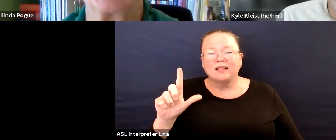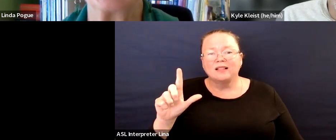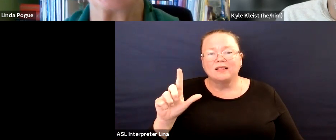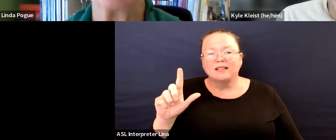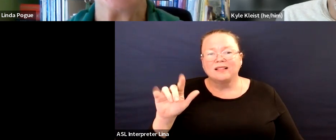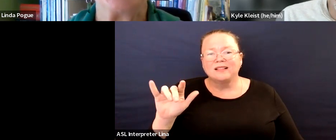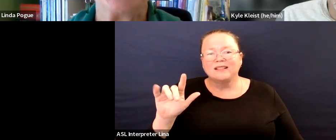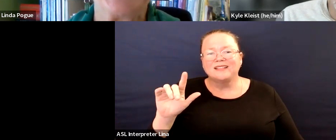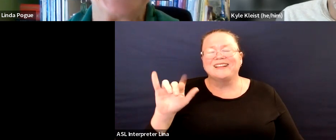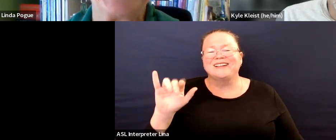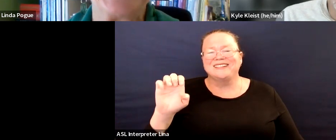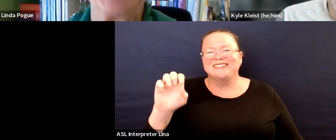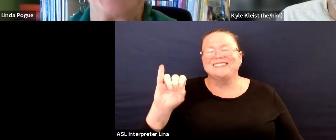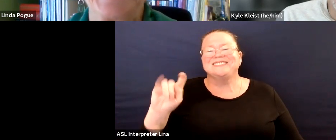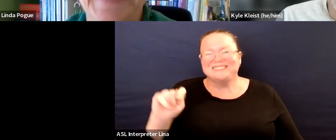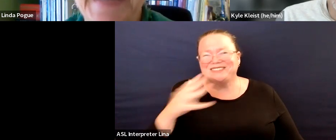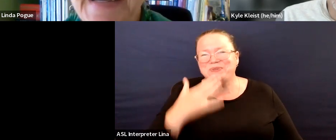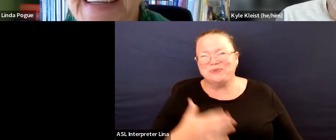Kais. Thank you.